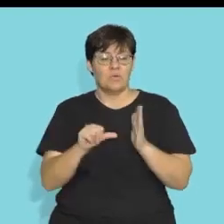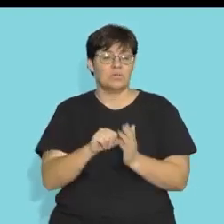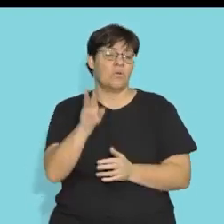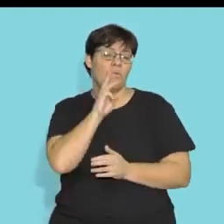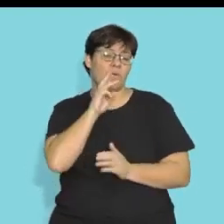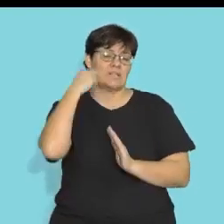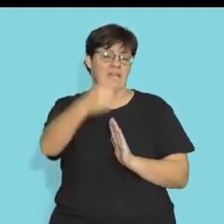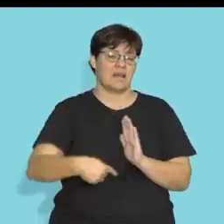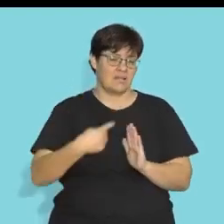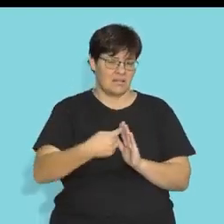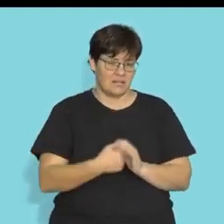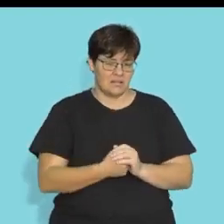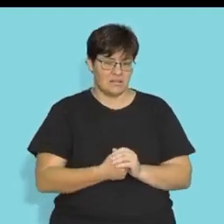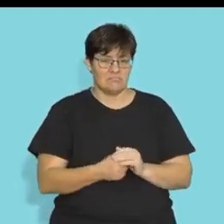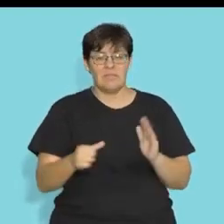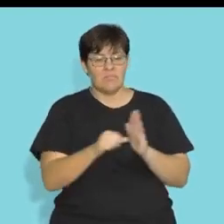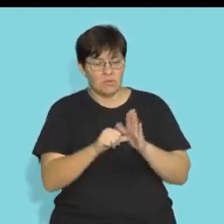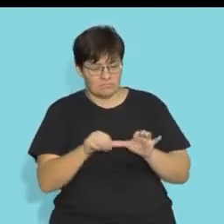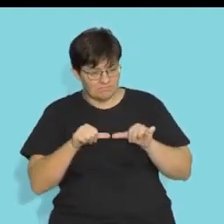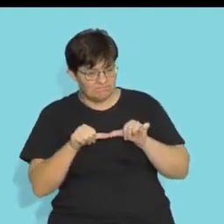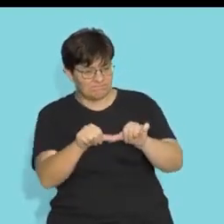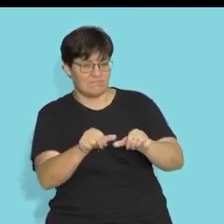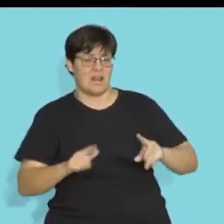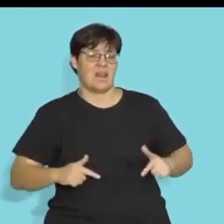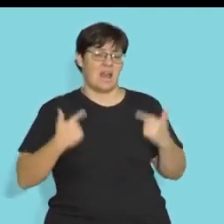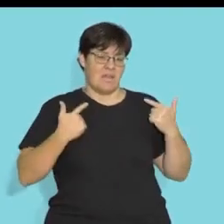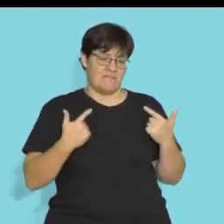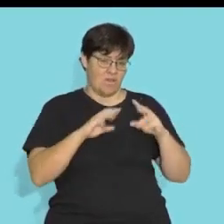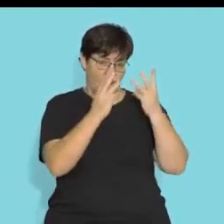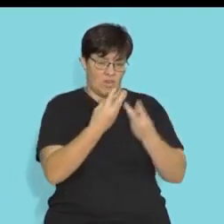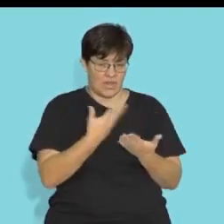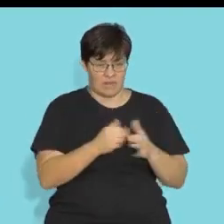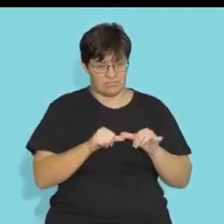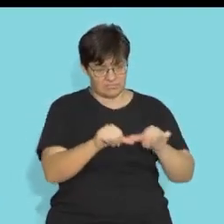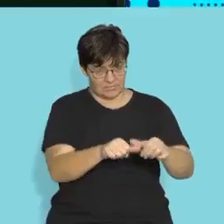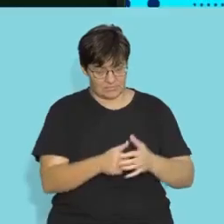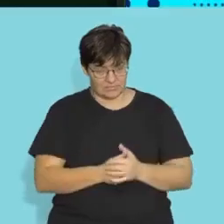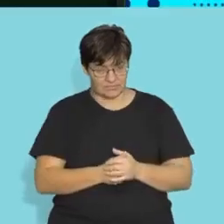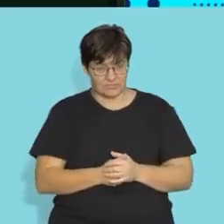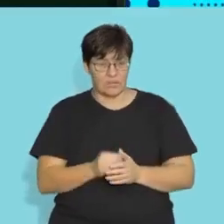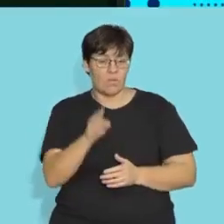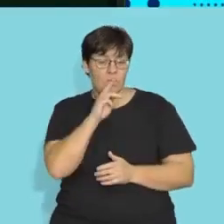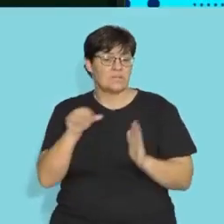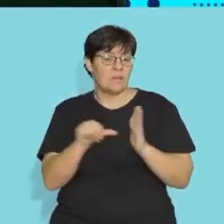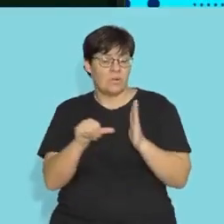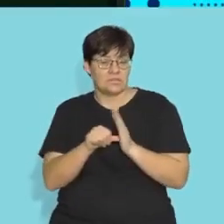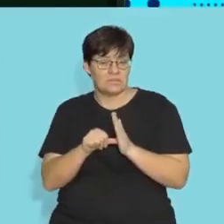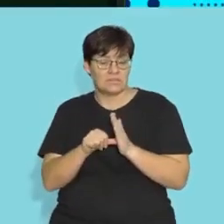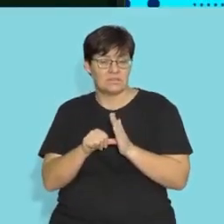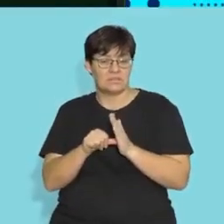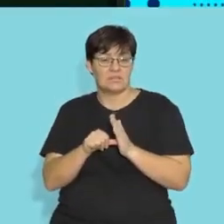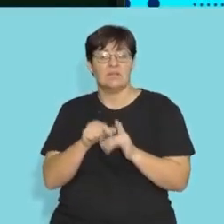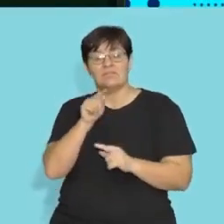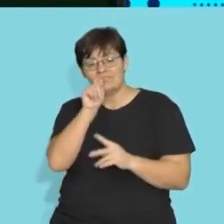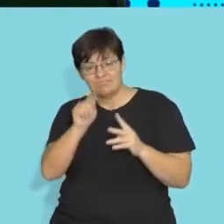So the importance of the water cycle is crucial to sustaining all forms of life on Earth. As I mentioned earlier on, water is an